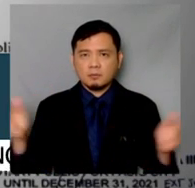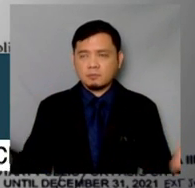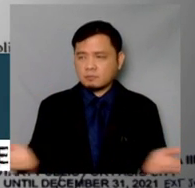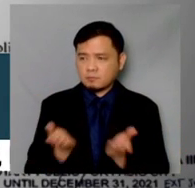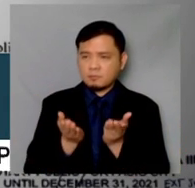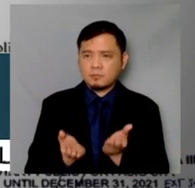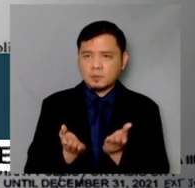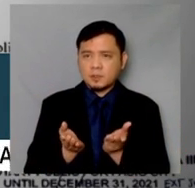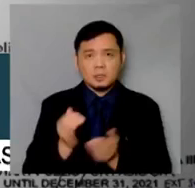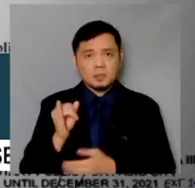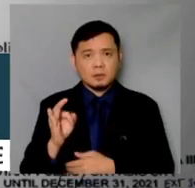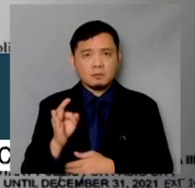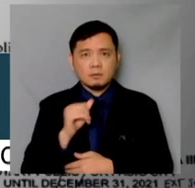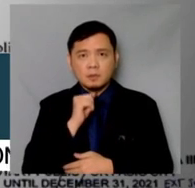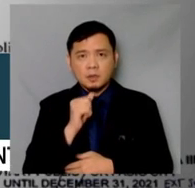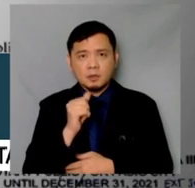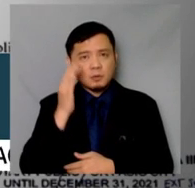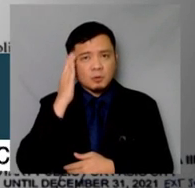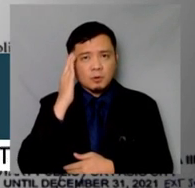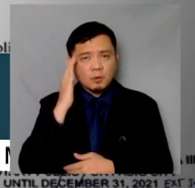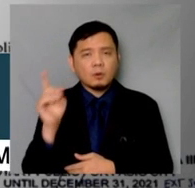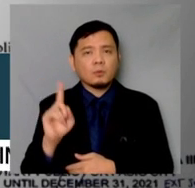mangyayari. And so,